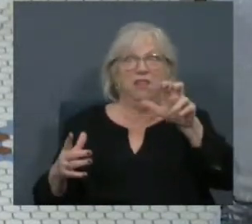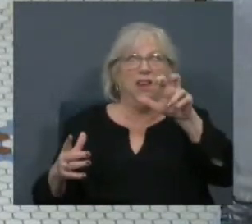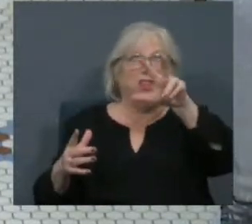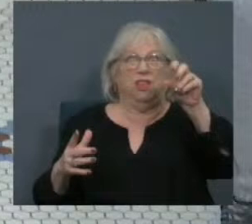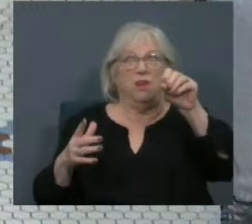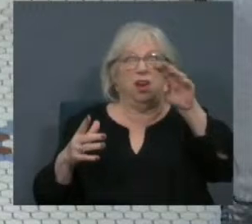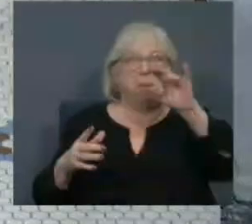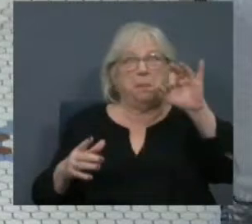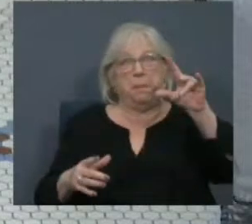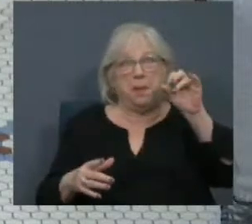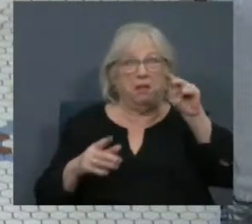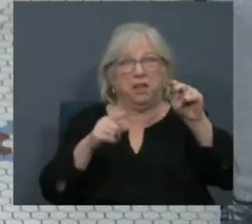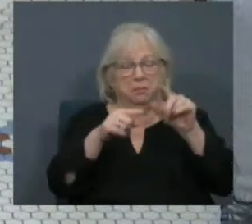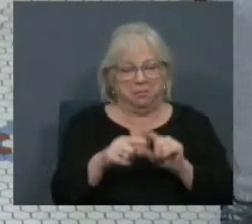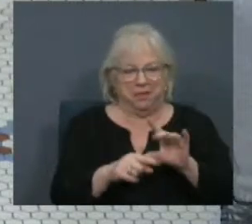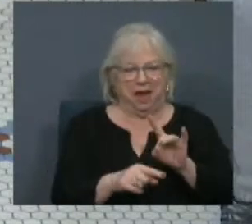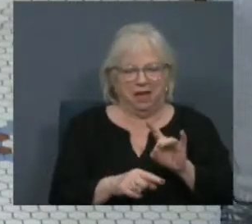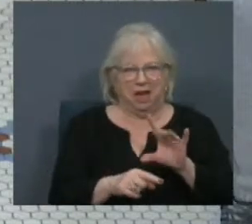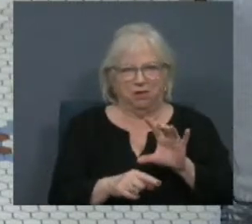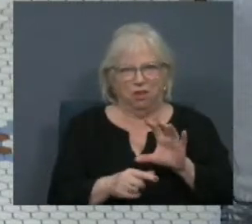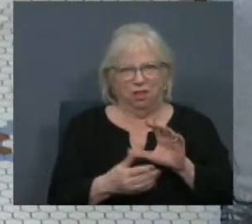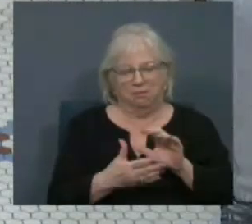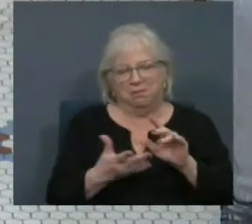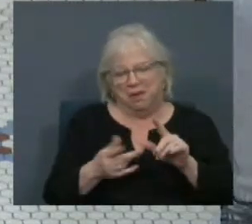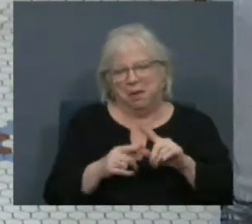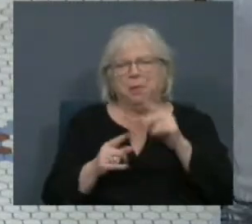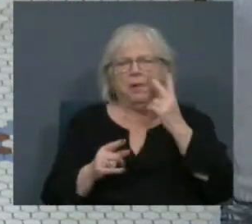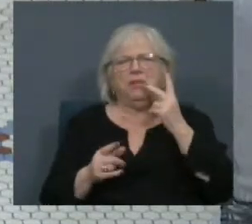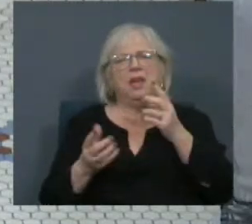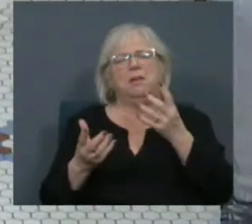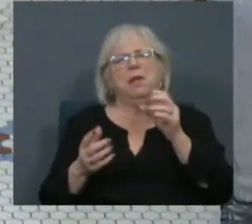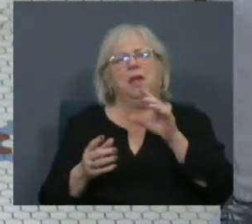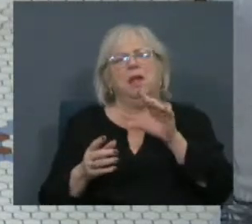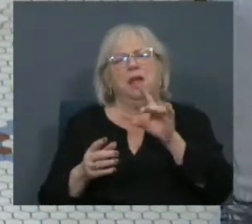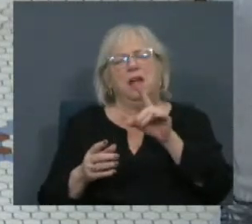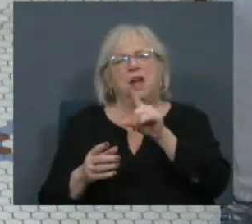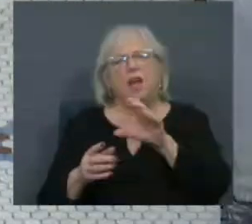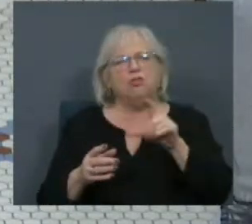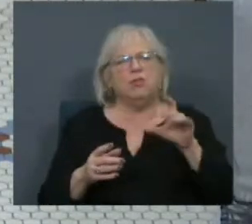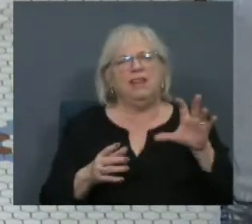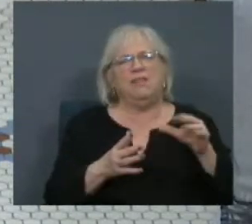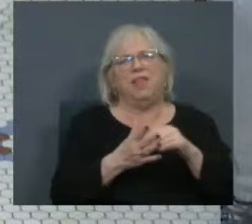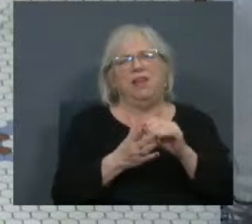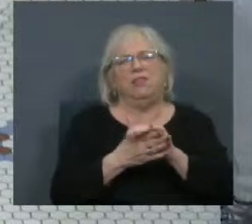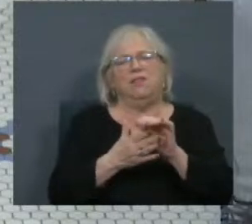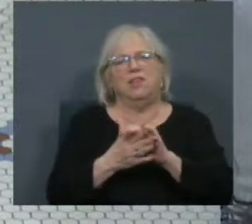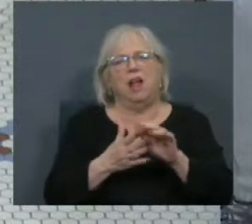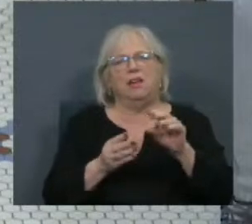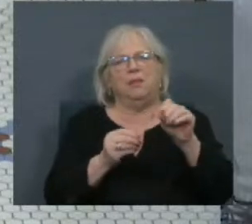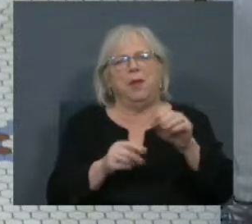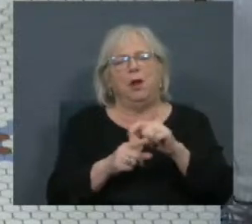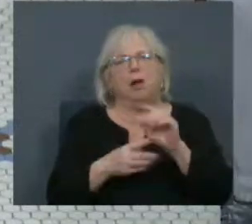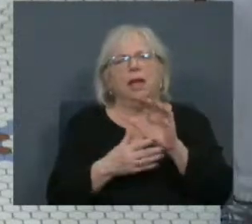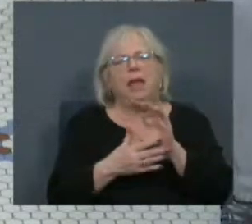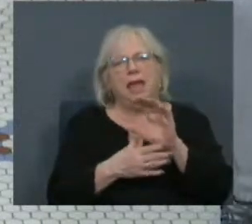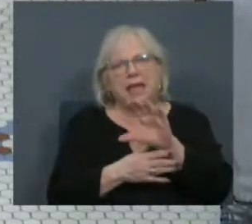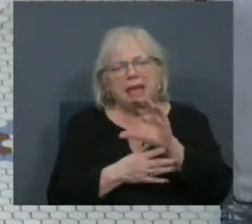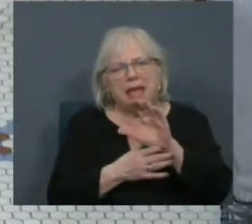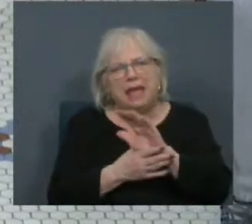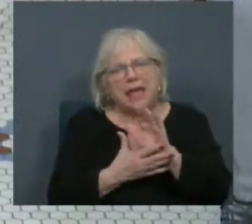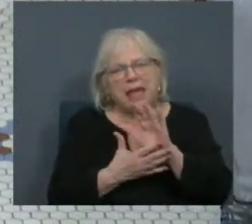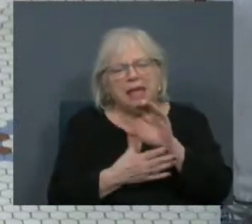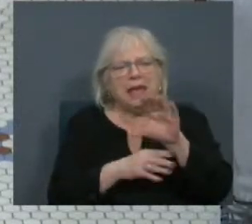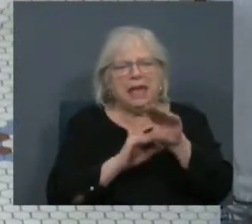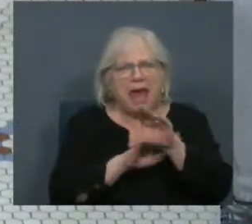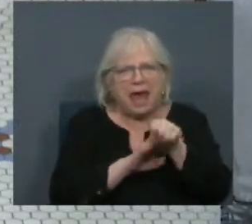million, but we've seen multiple hundreds of thousands of dollars spent on cameras, on the different technologies, on staff,